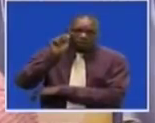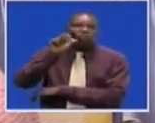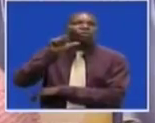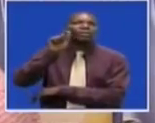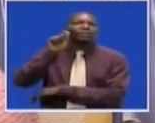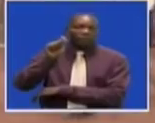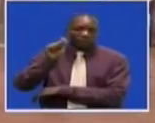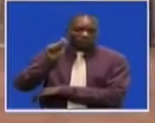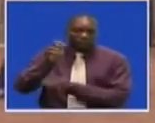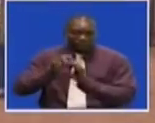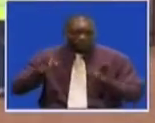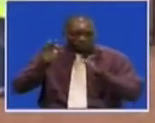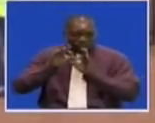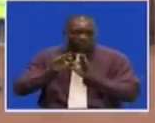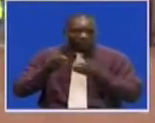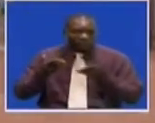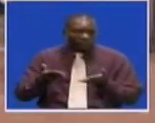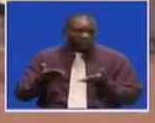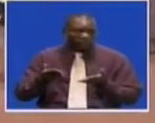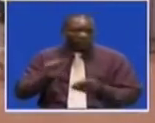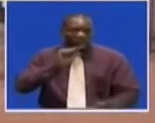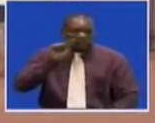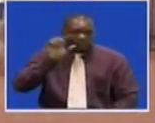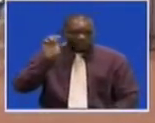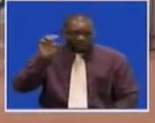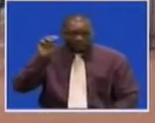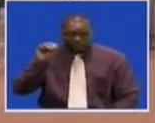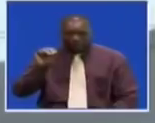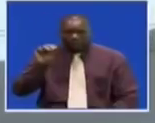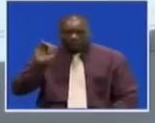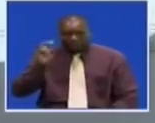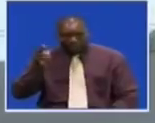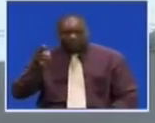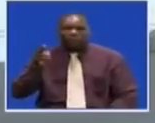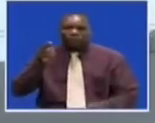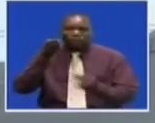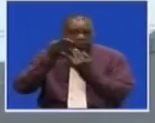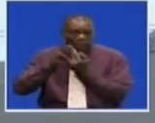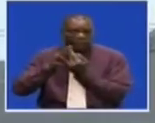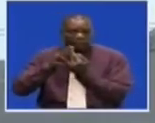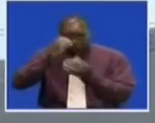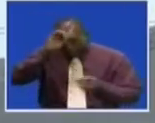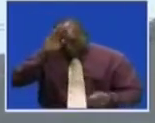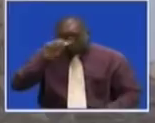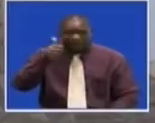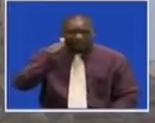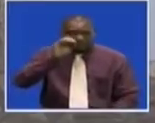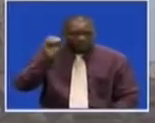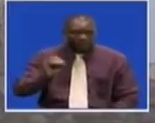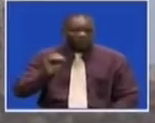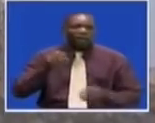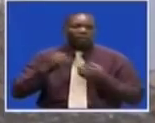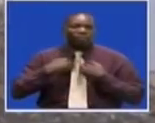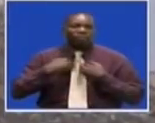for this country. Government, through ZCCMIH, holds 10% shares in the mine. The Mine